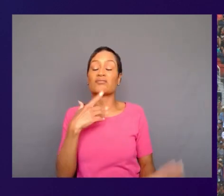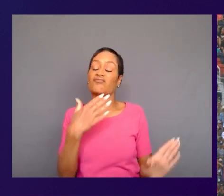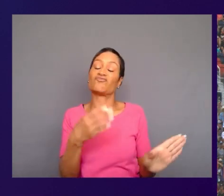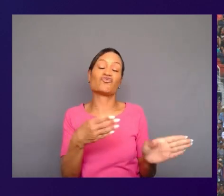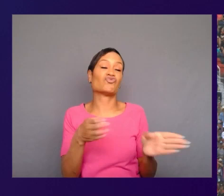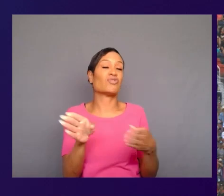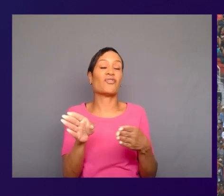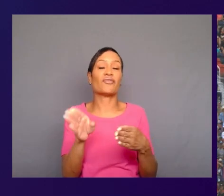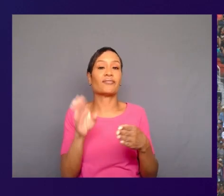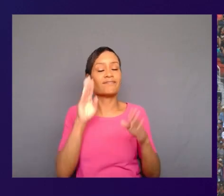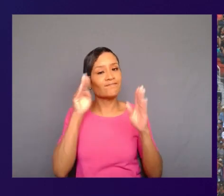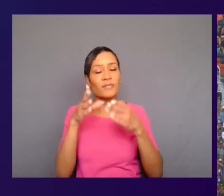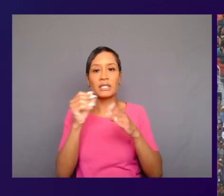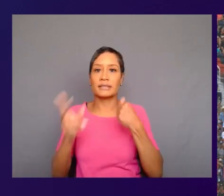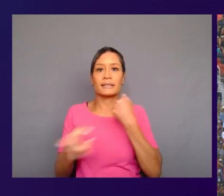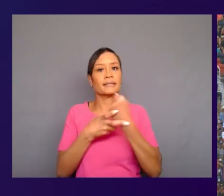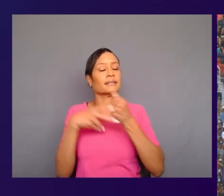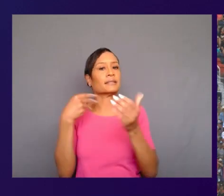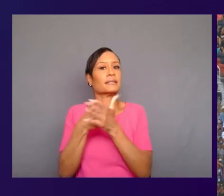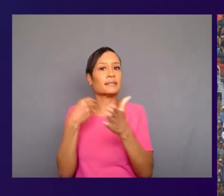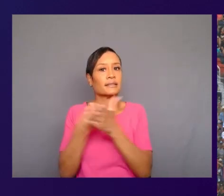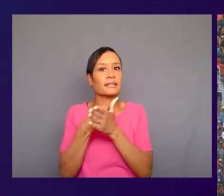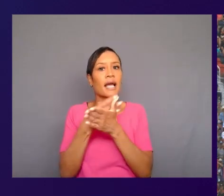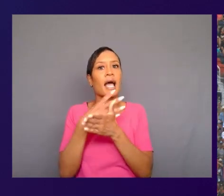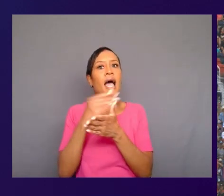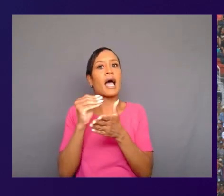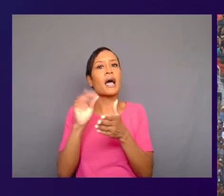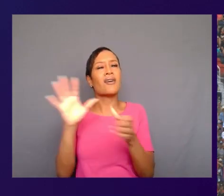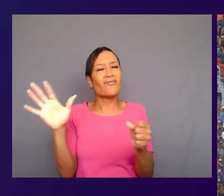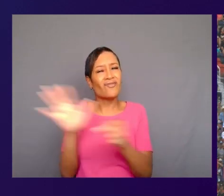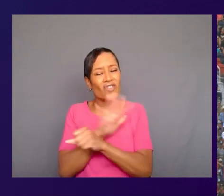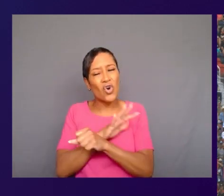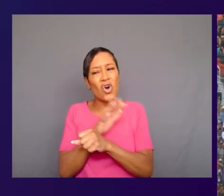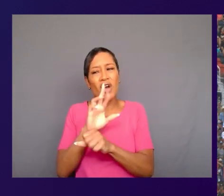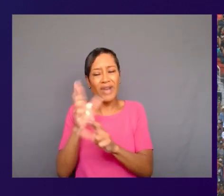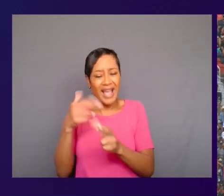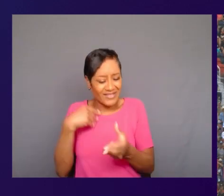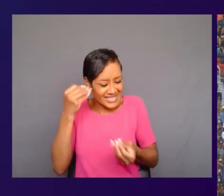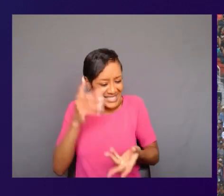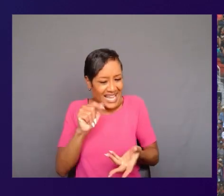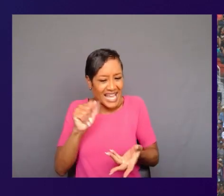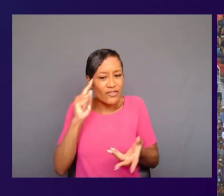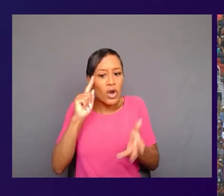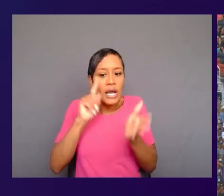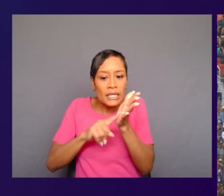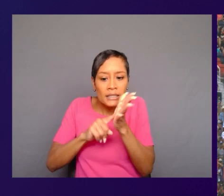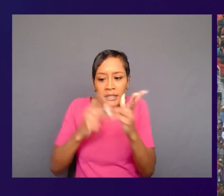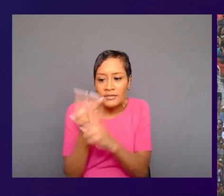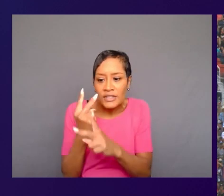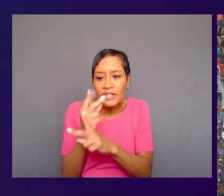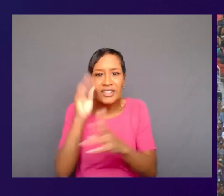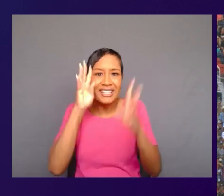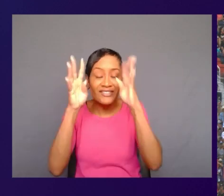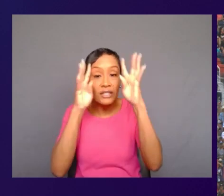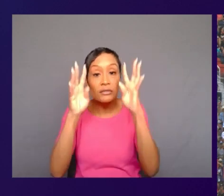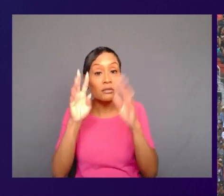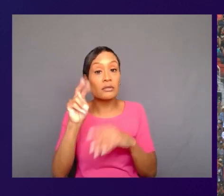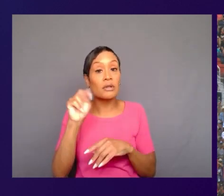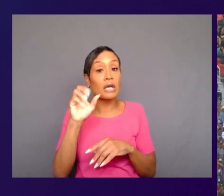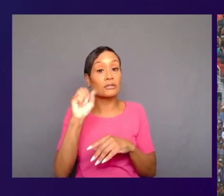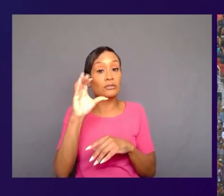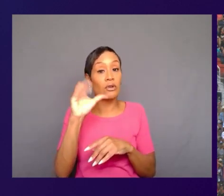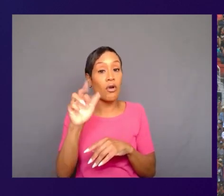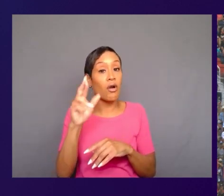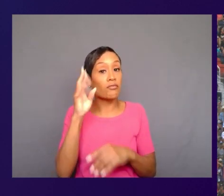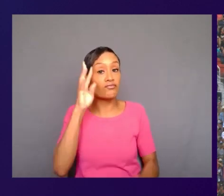focus on optimizing costs and unlocking the full potential of their data to drive insights and innovation. What NASCAR came up with was